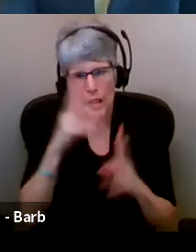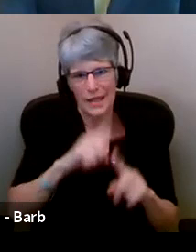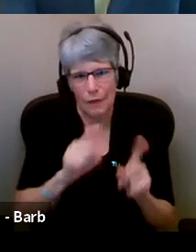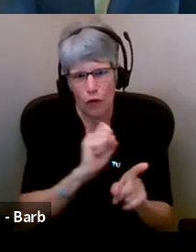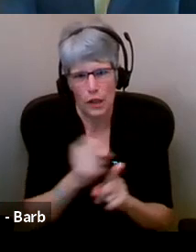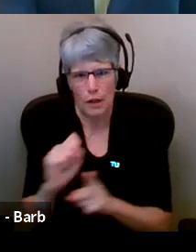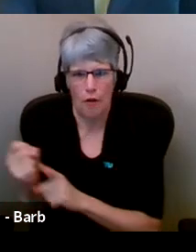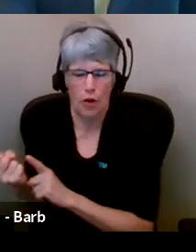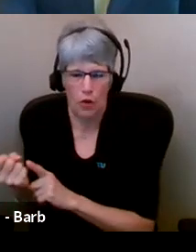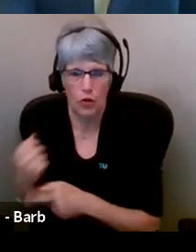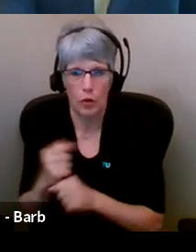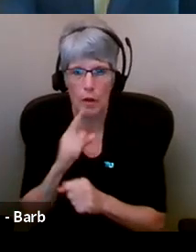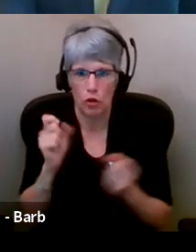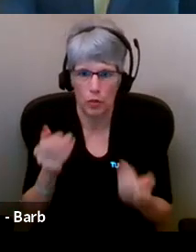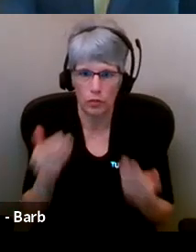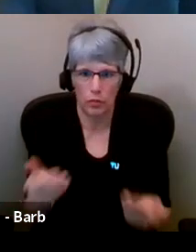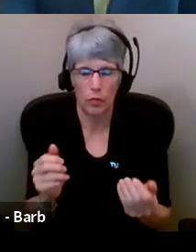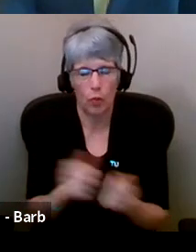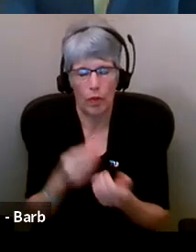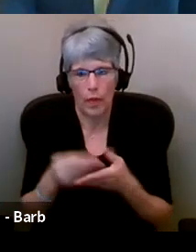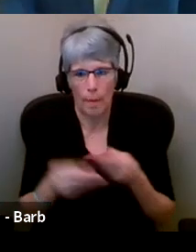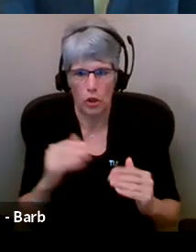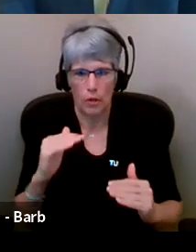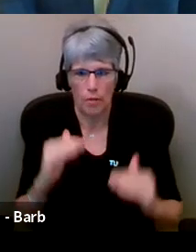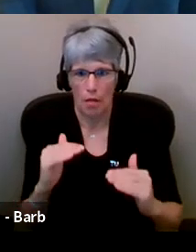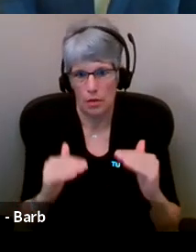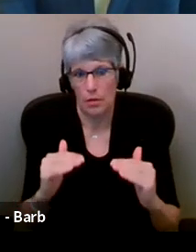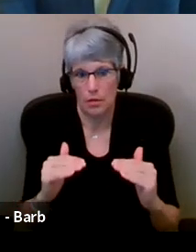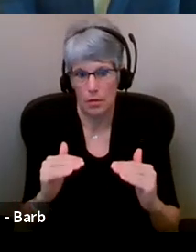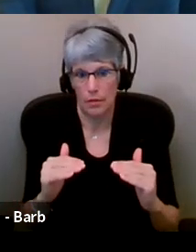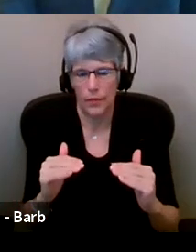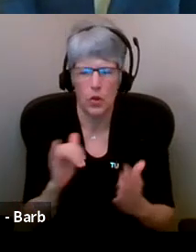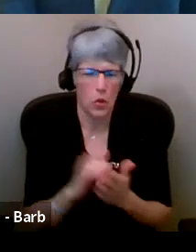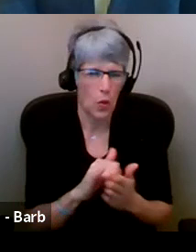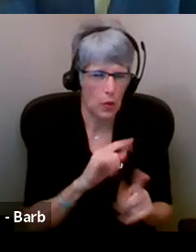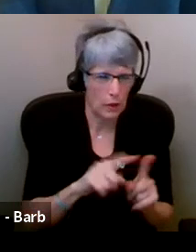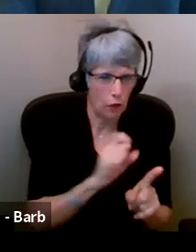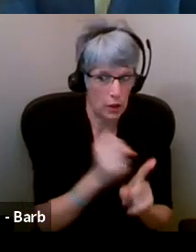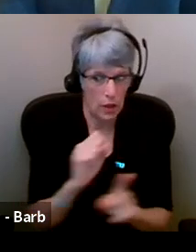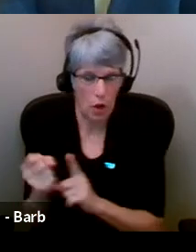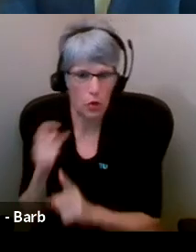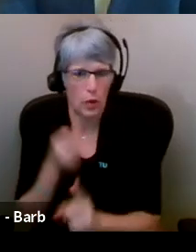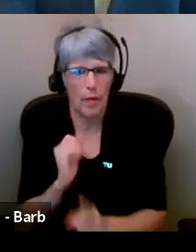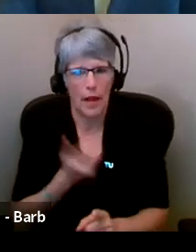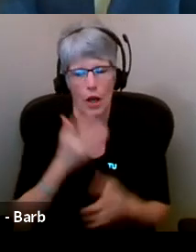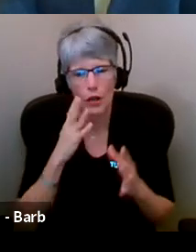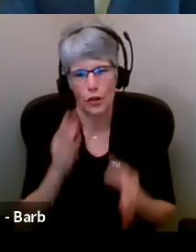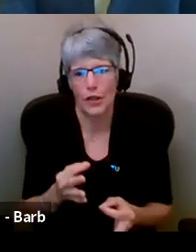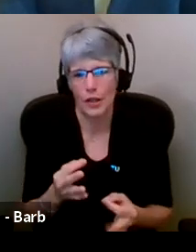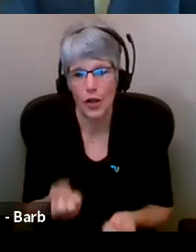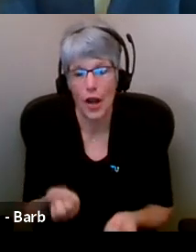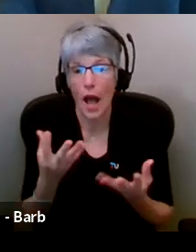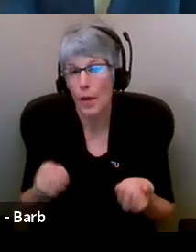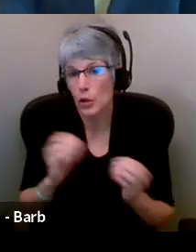that we can move forward with a balanced budget. And so those scenarios will impact our decisions as far as how much more can we continue